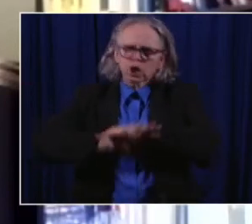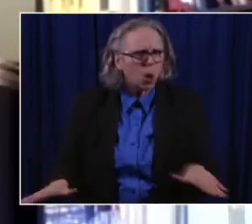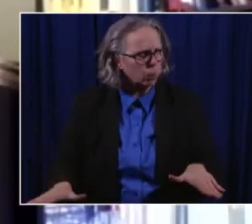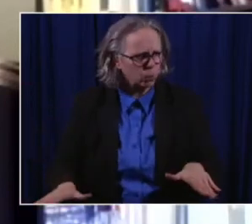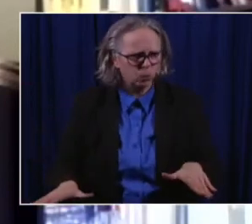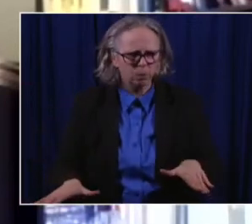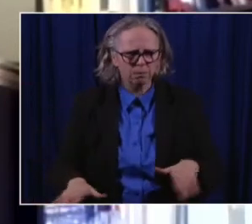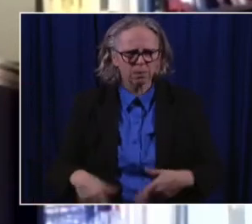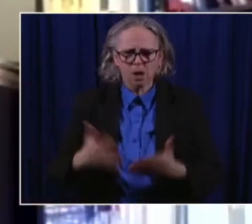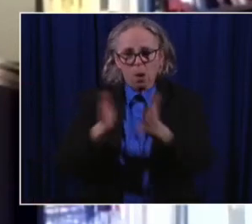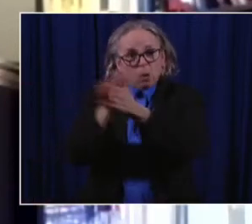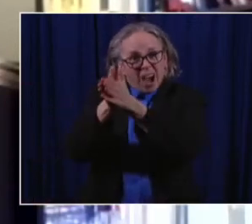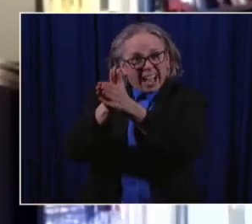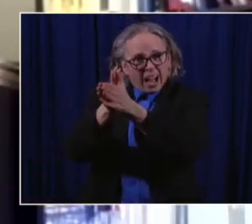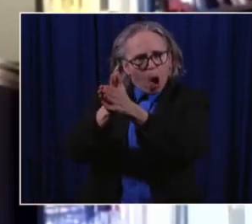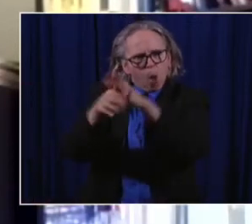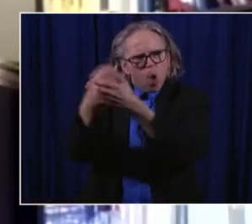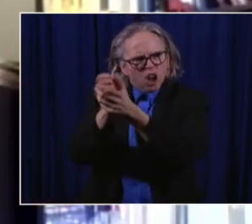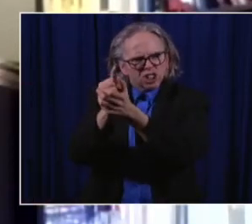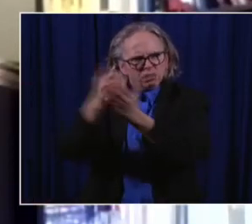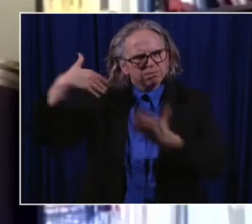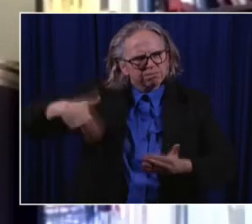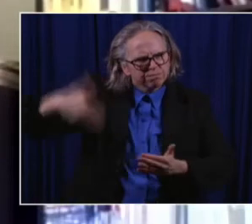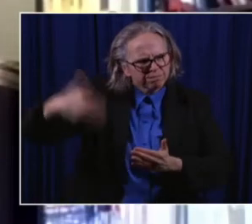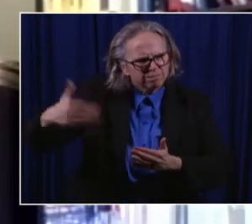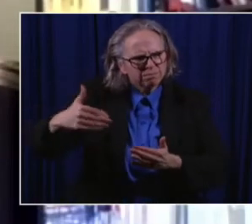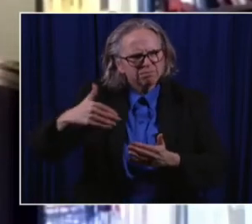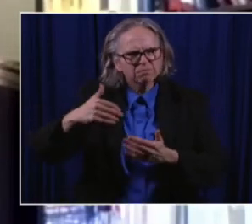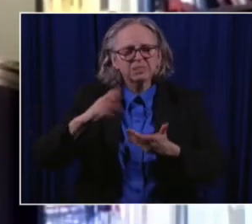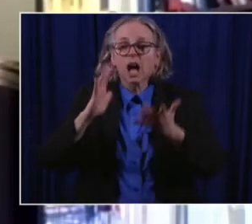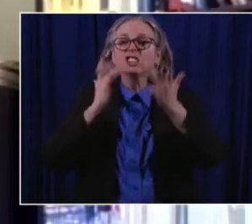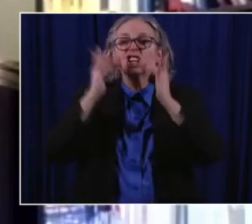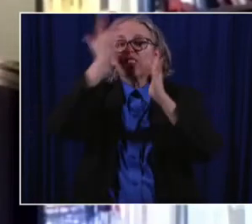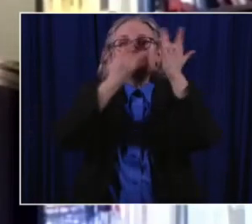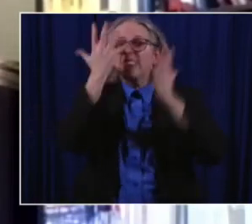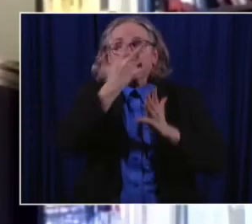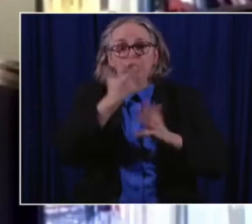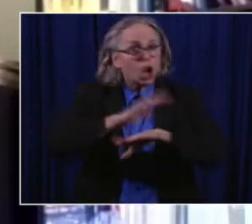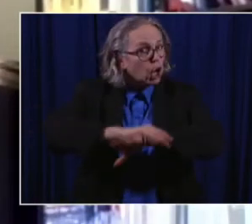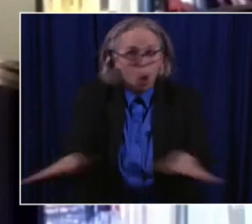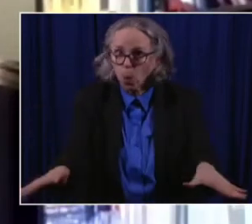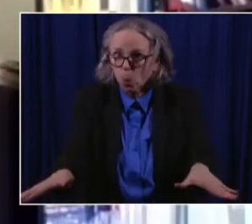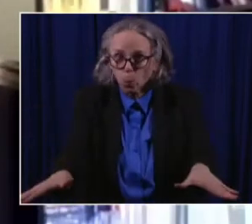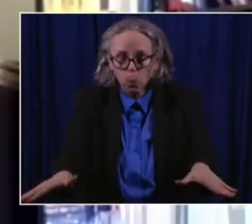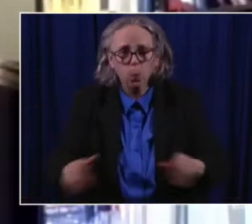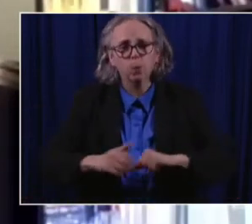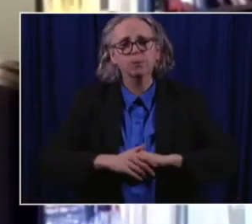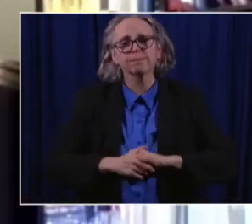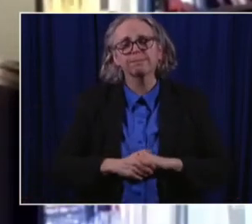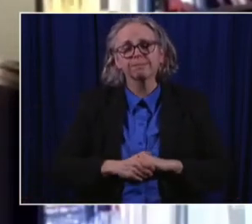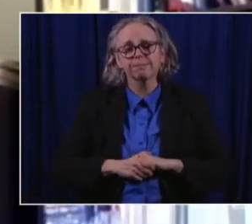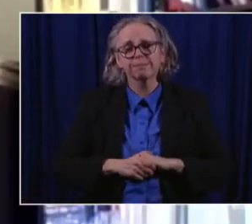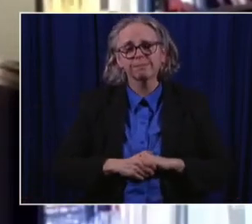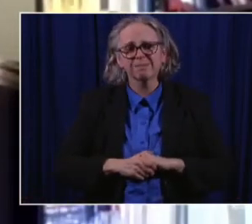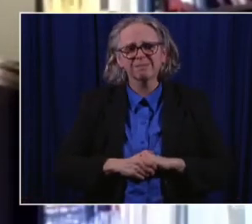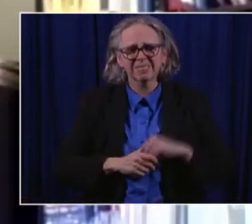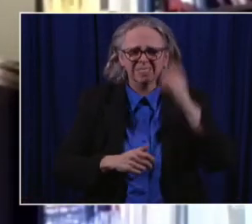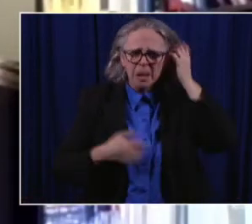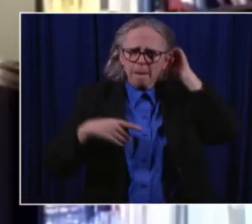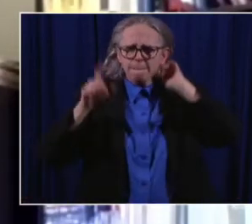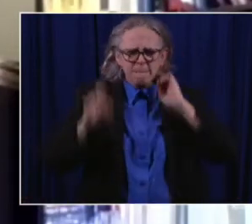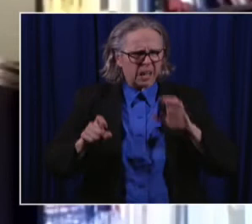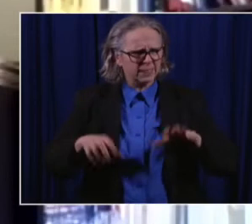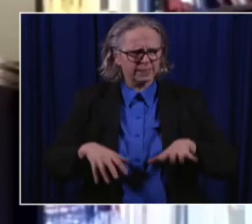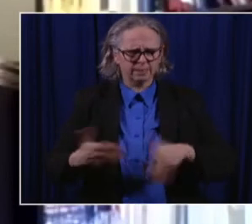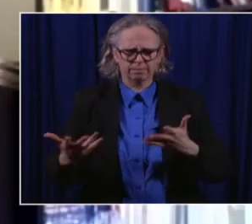and avoid touching your face. So we must slow the spread of this virus. We've done it before. It's not easy, but